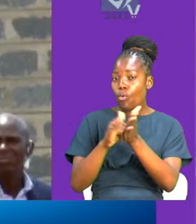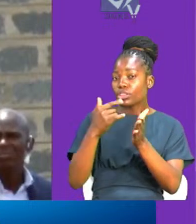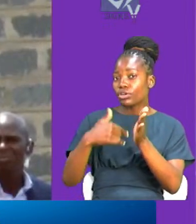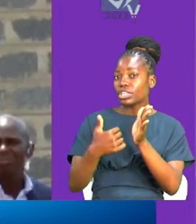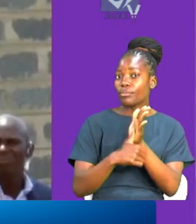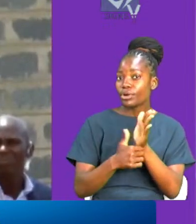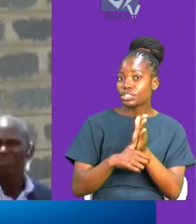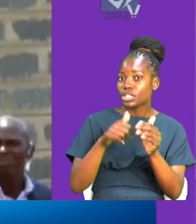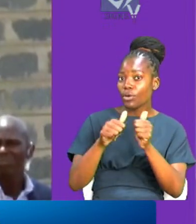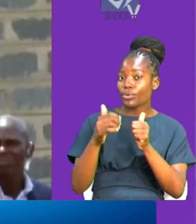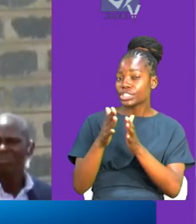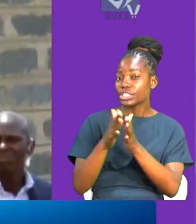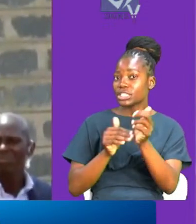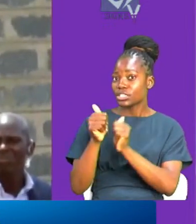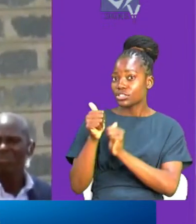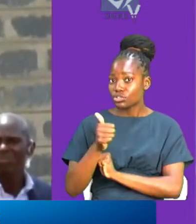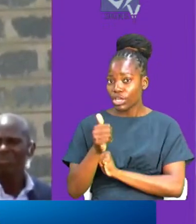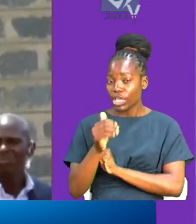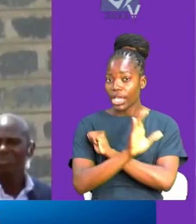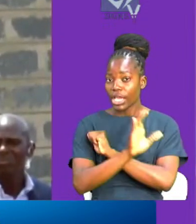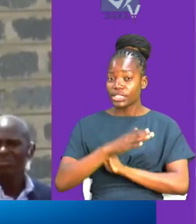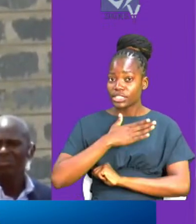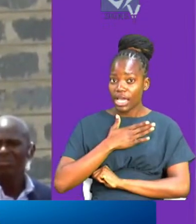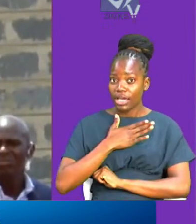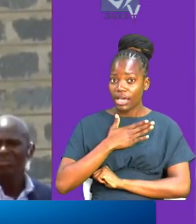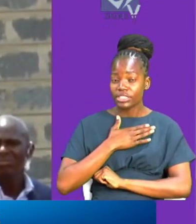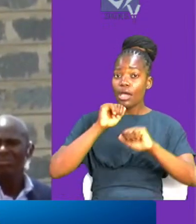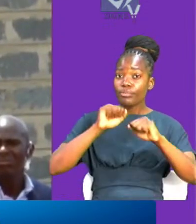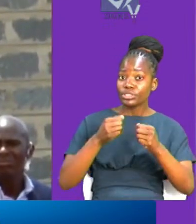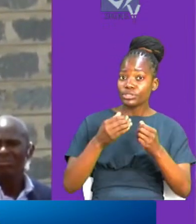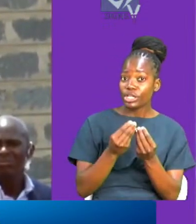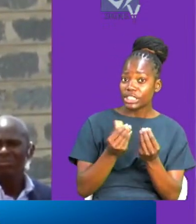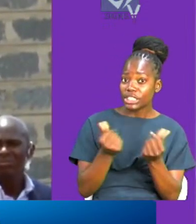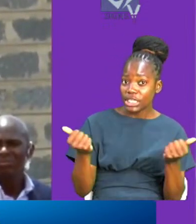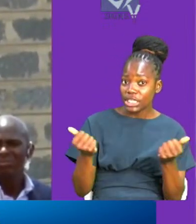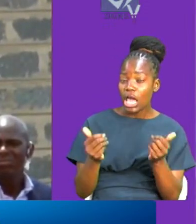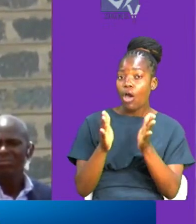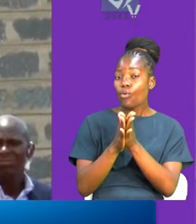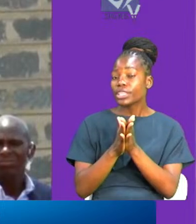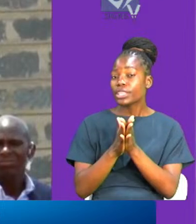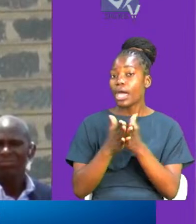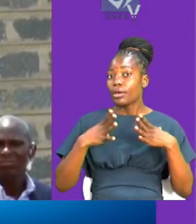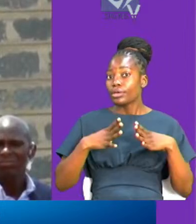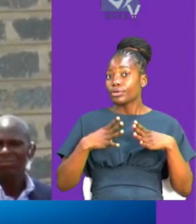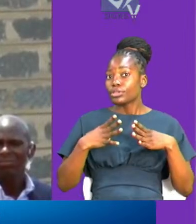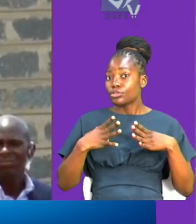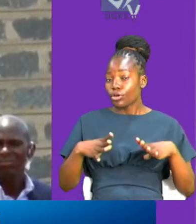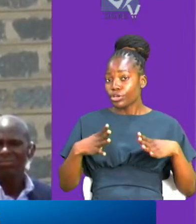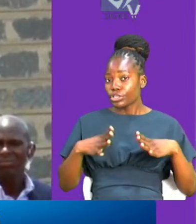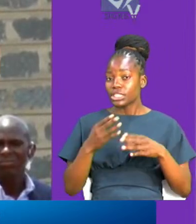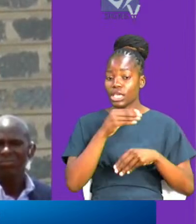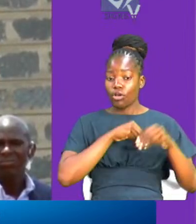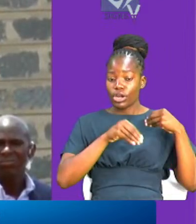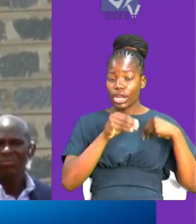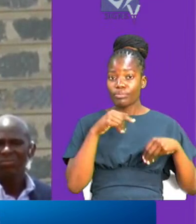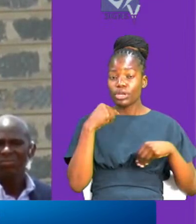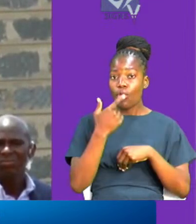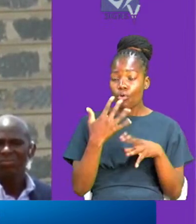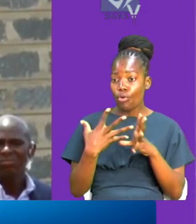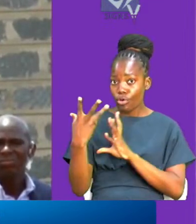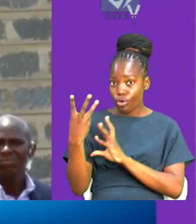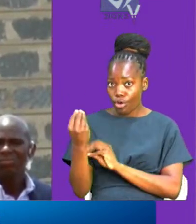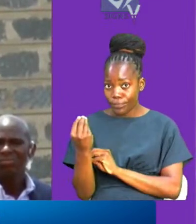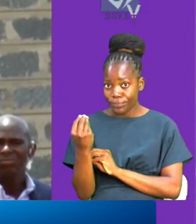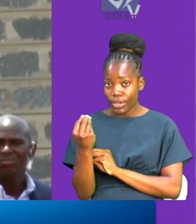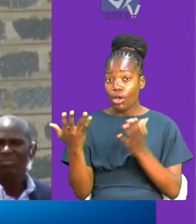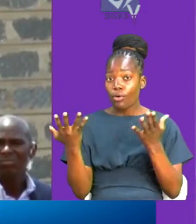is destroying our country, so that we can deal with those, the corrupt, who go